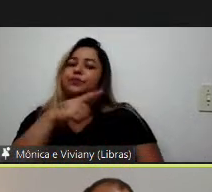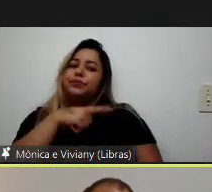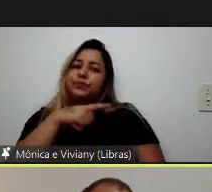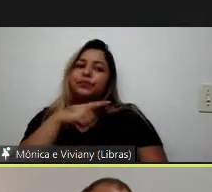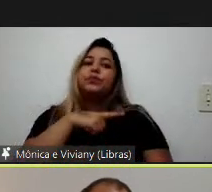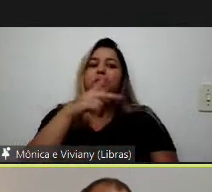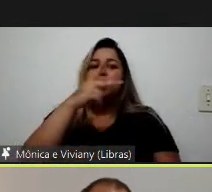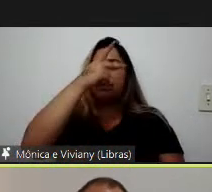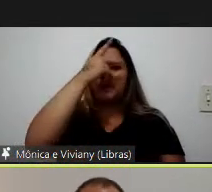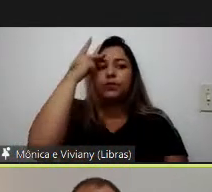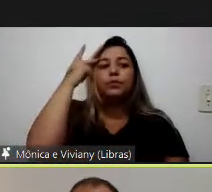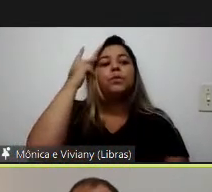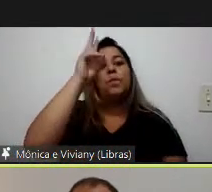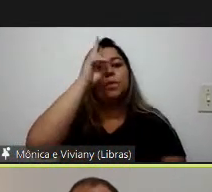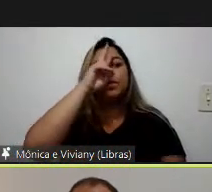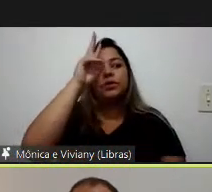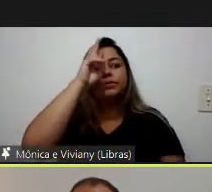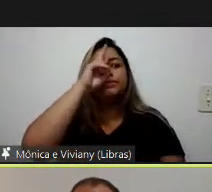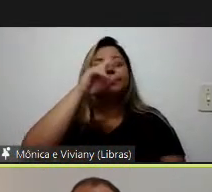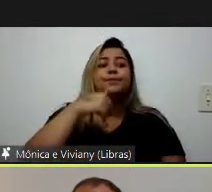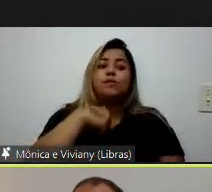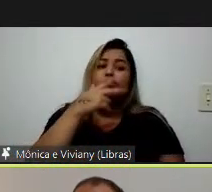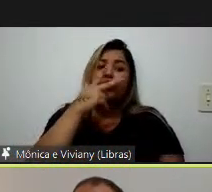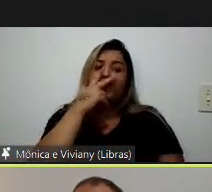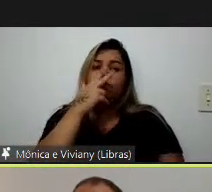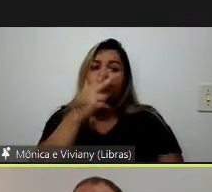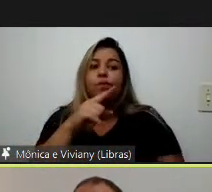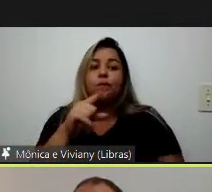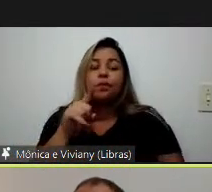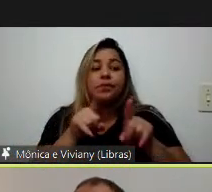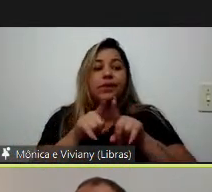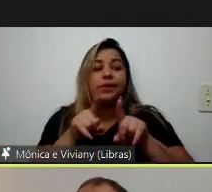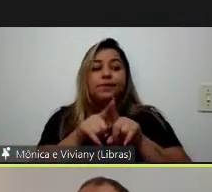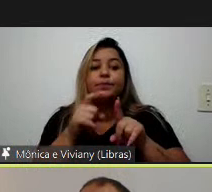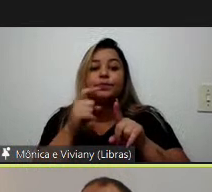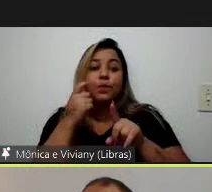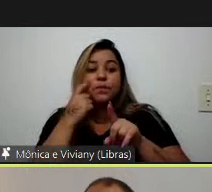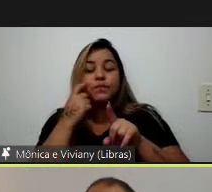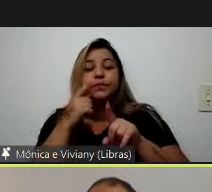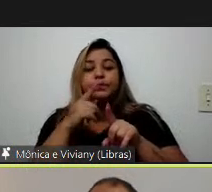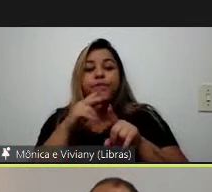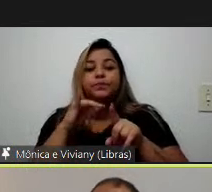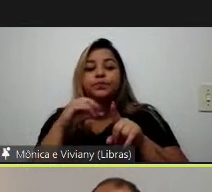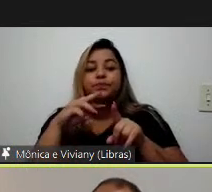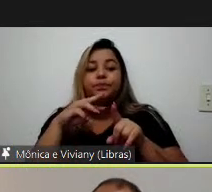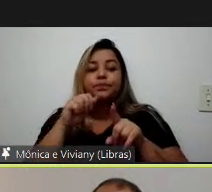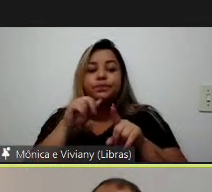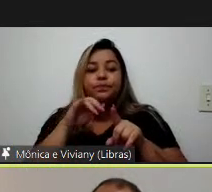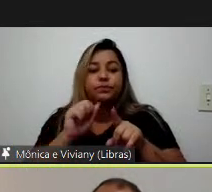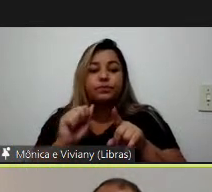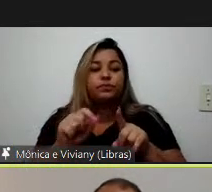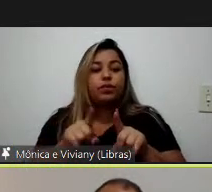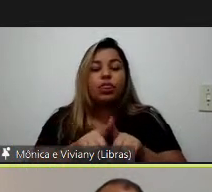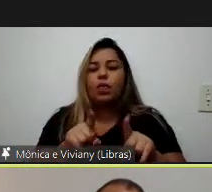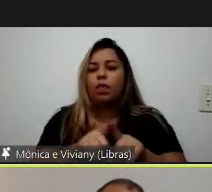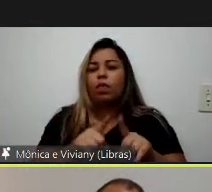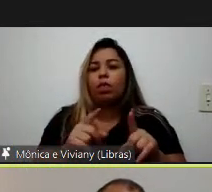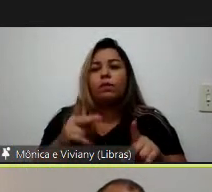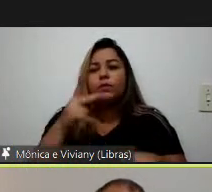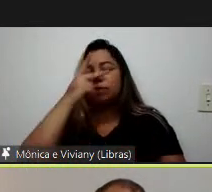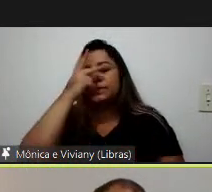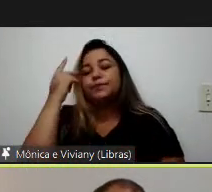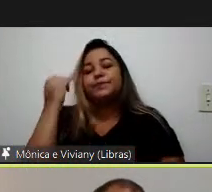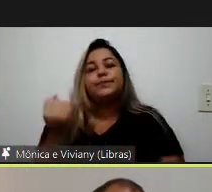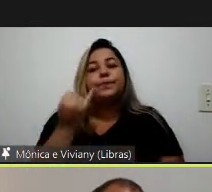that primary health professionals are not only important actors as practitioners in the area